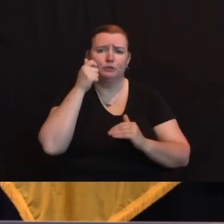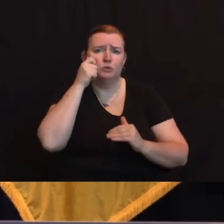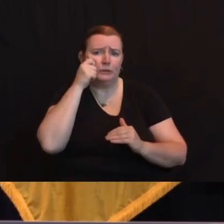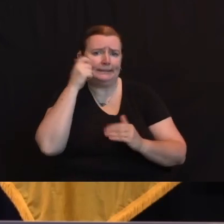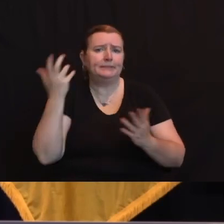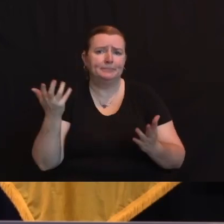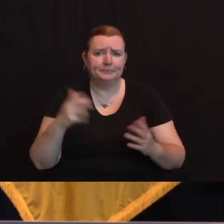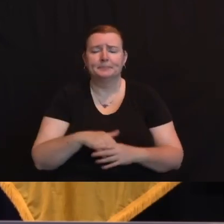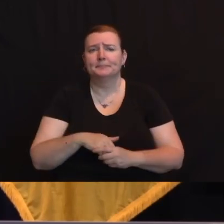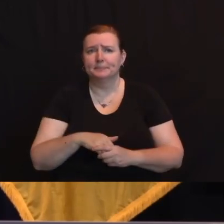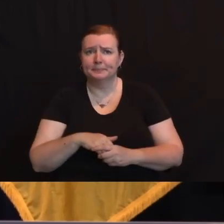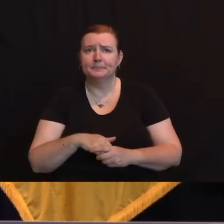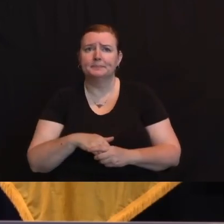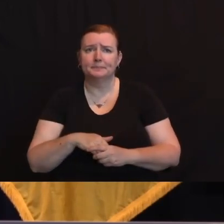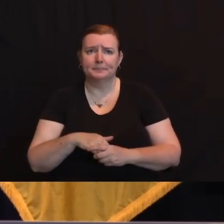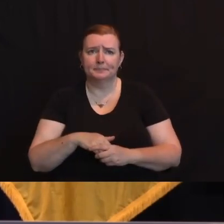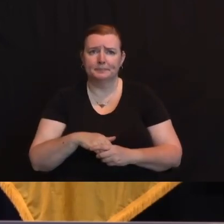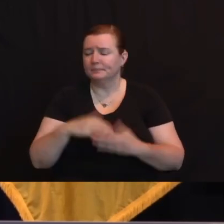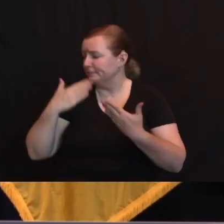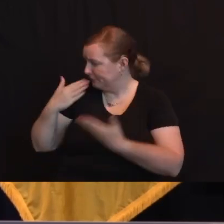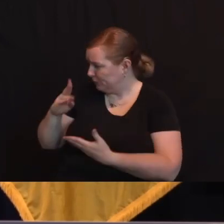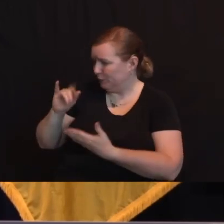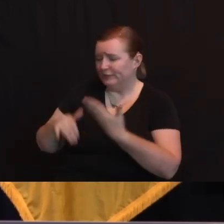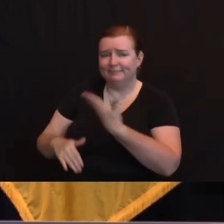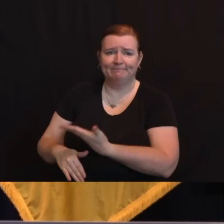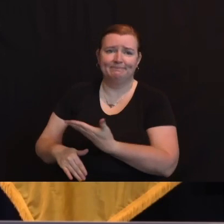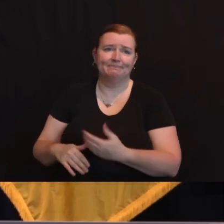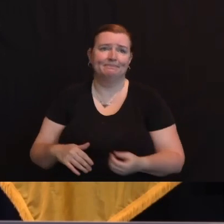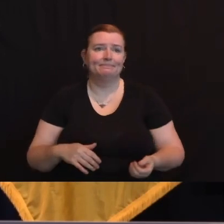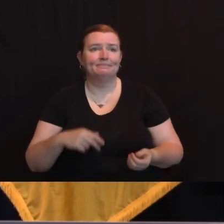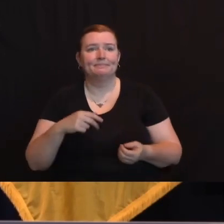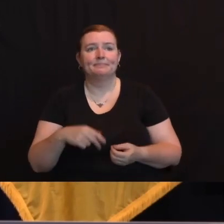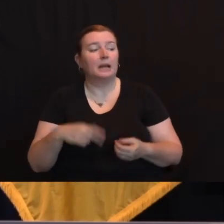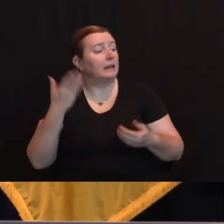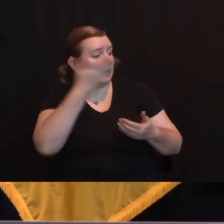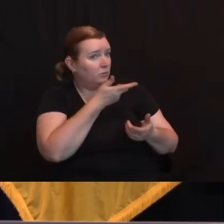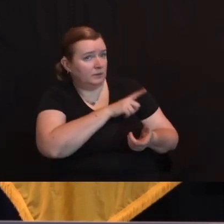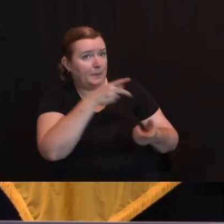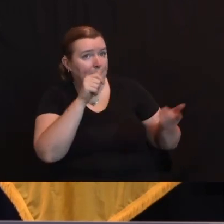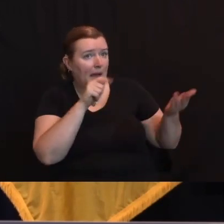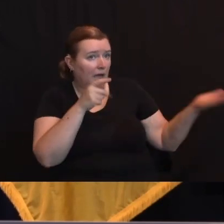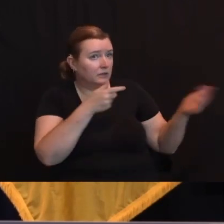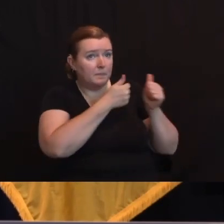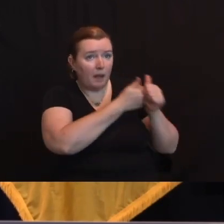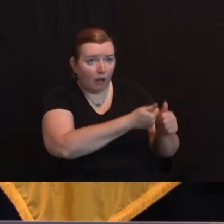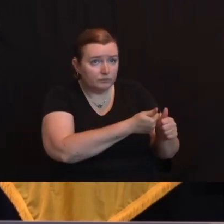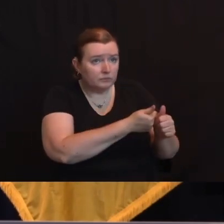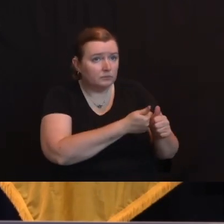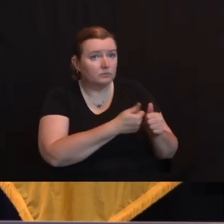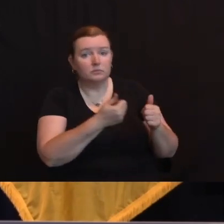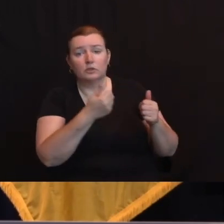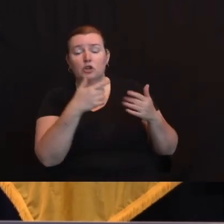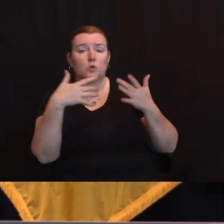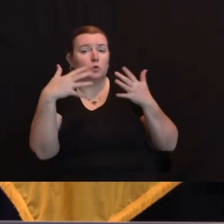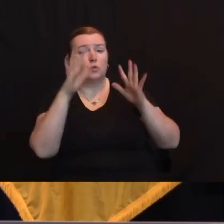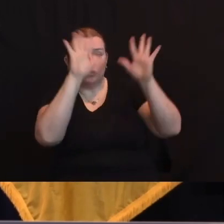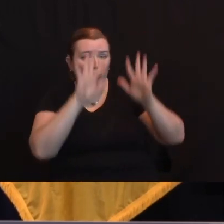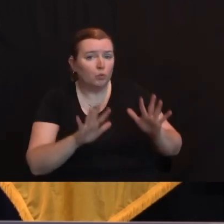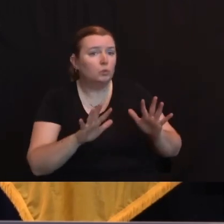that back up those very good words. Pat, compliance, storms, you're wearing multiple hats. You maybe give us a sports